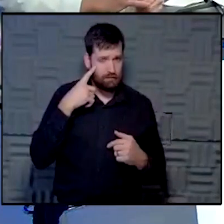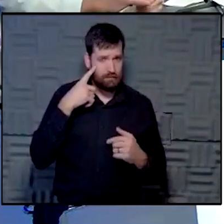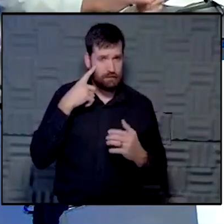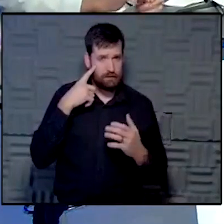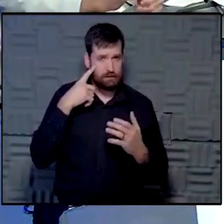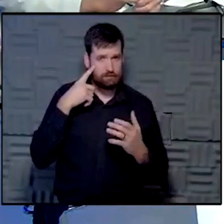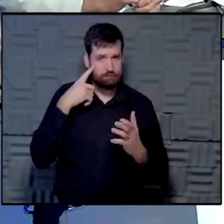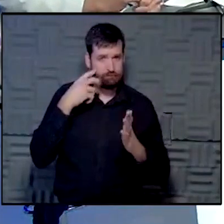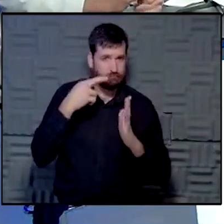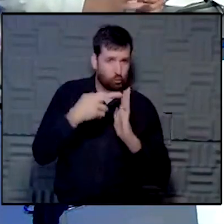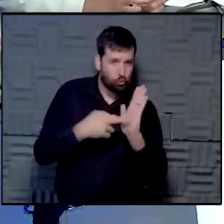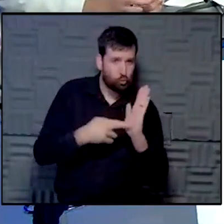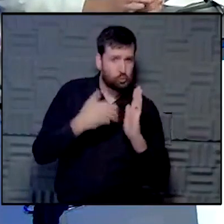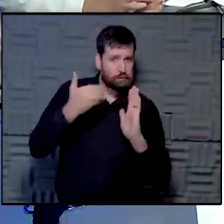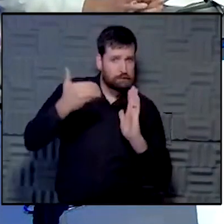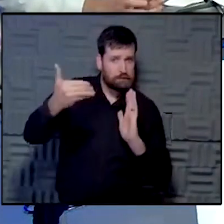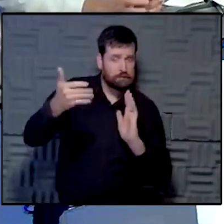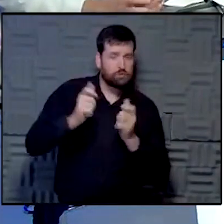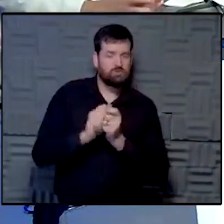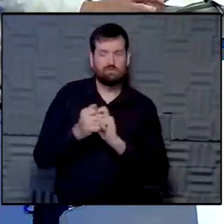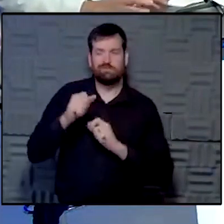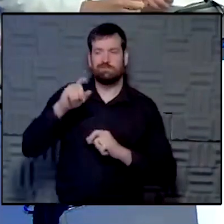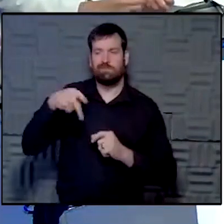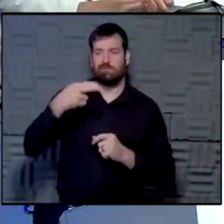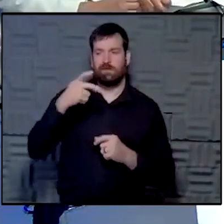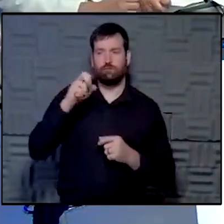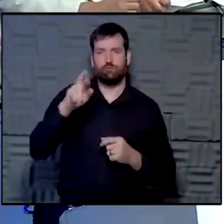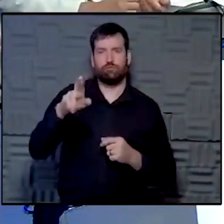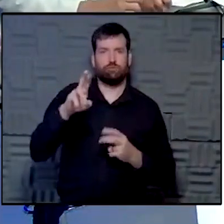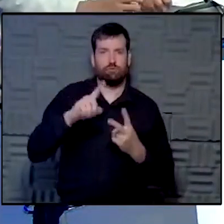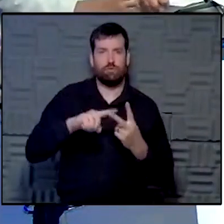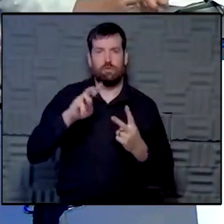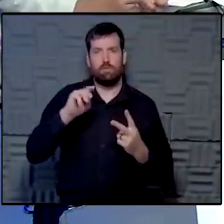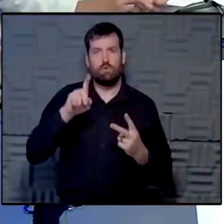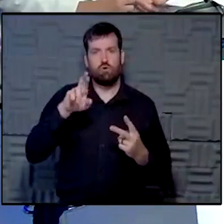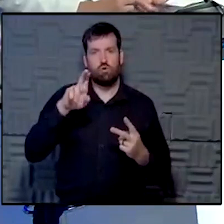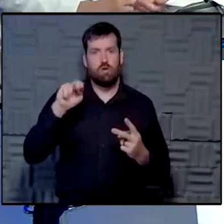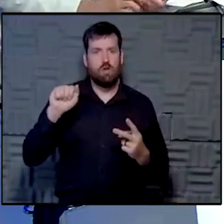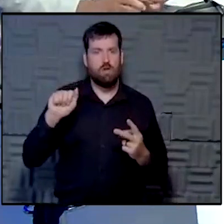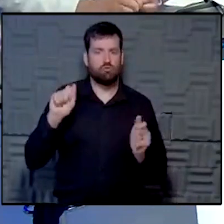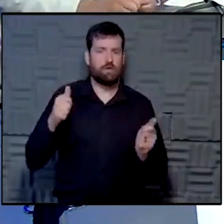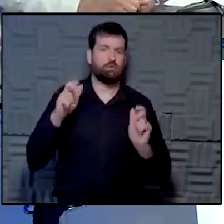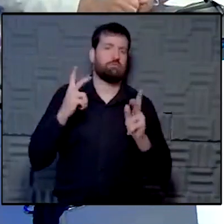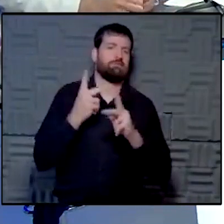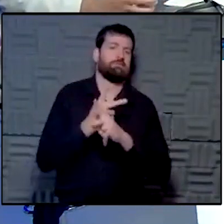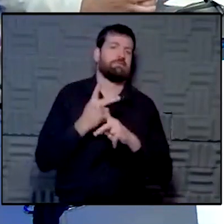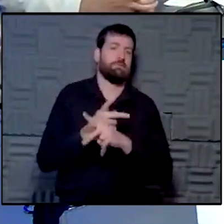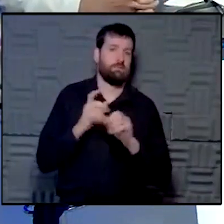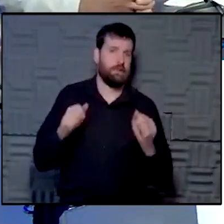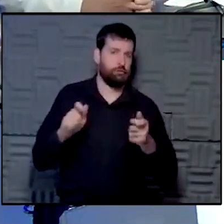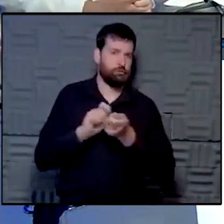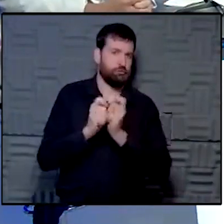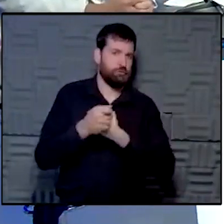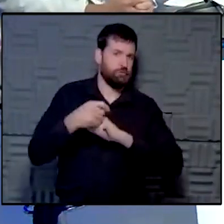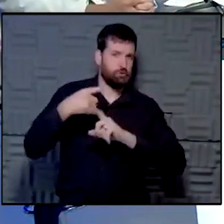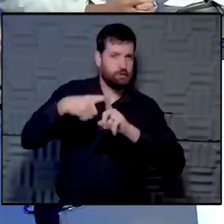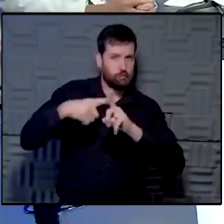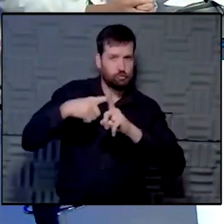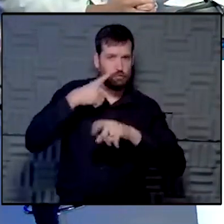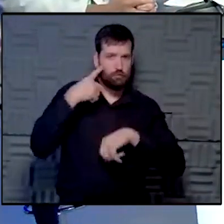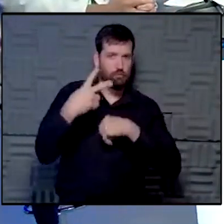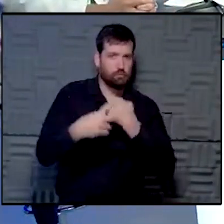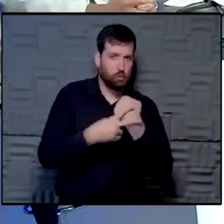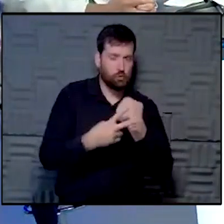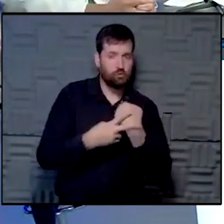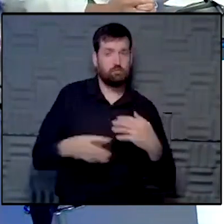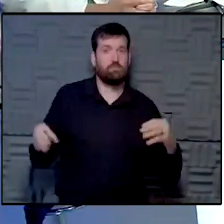in the coming future? I know there's been Pfizer and Moderna both been trying to figure out if they can be stored at lower or at different temperatures for a longer period of times to make it easier